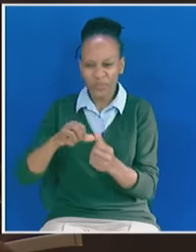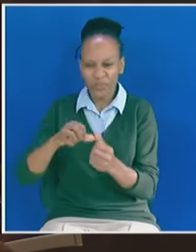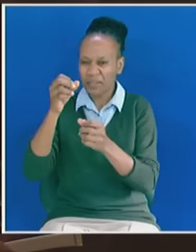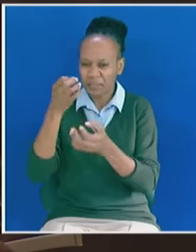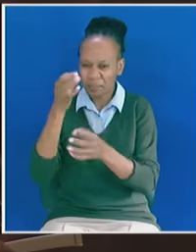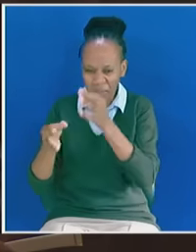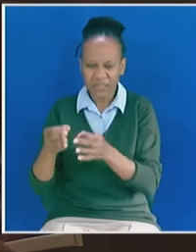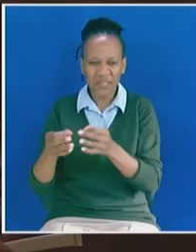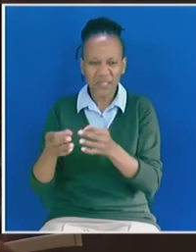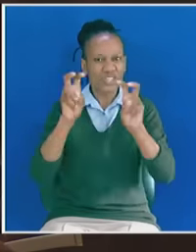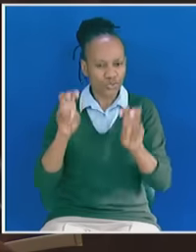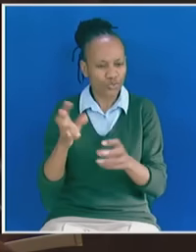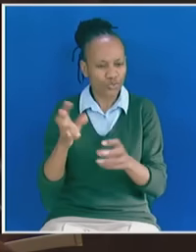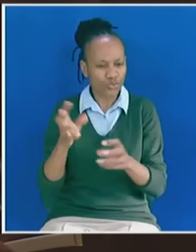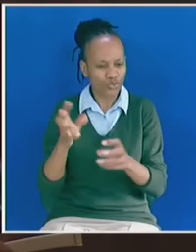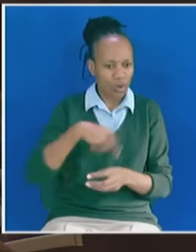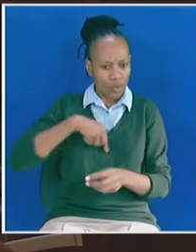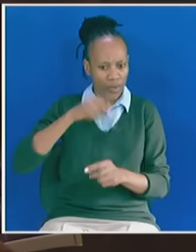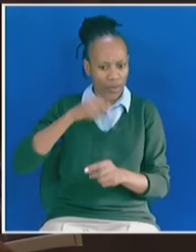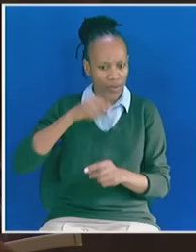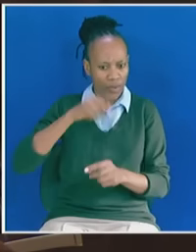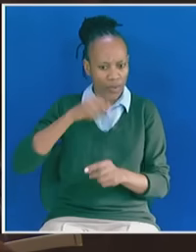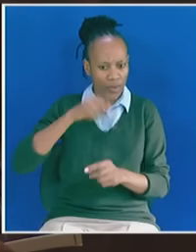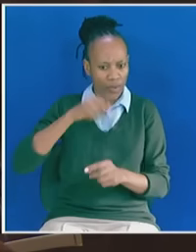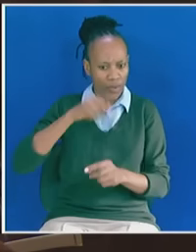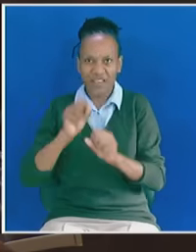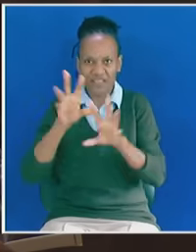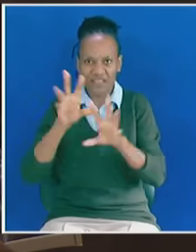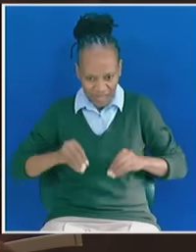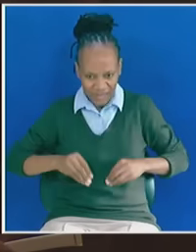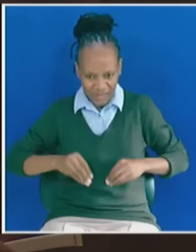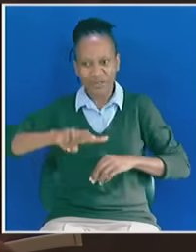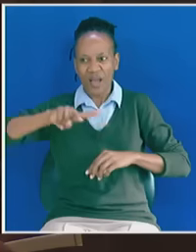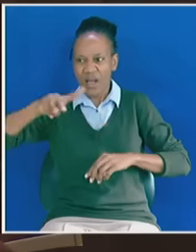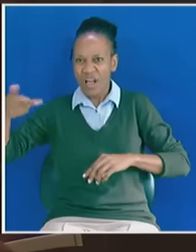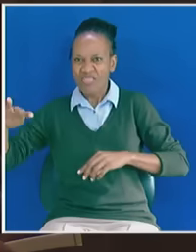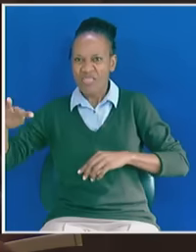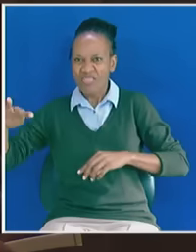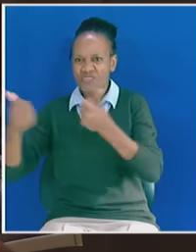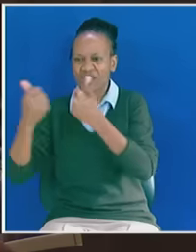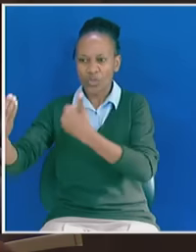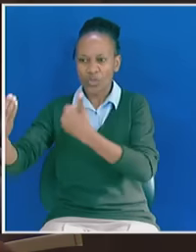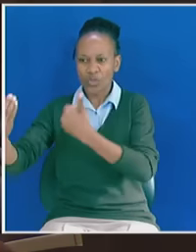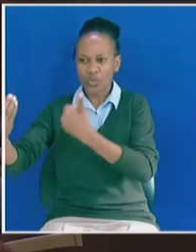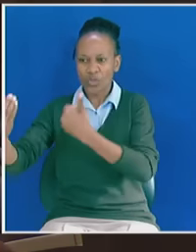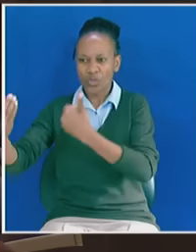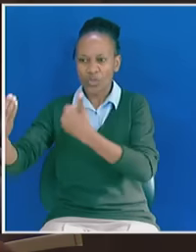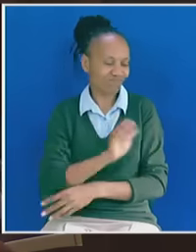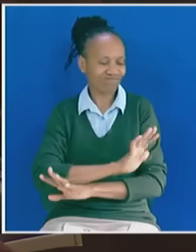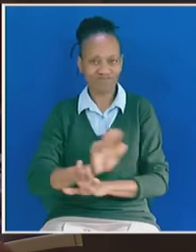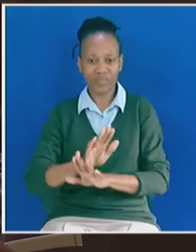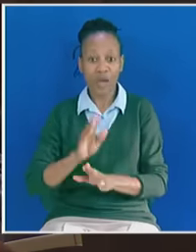issues. We must never yield to some domestic and international forces as South Africans that